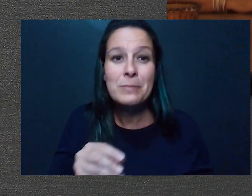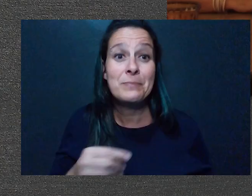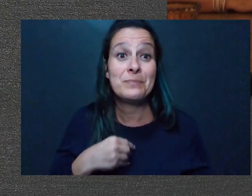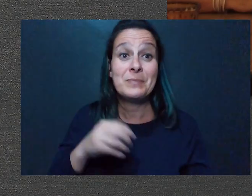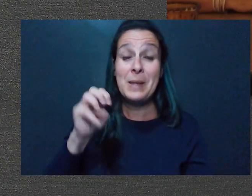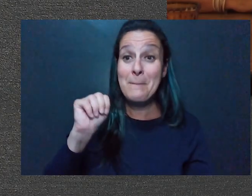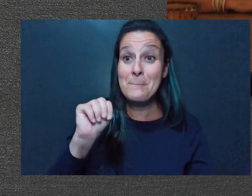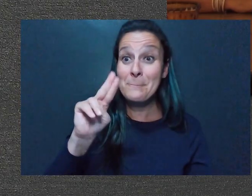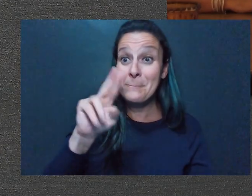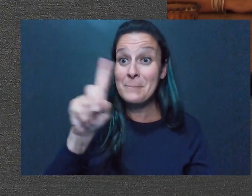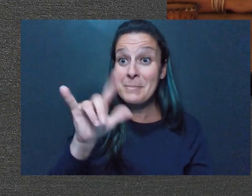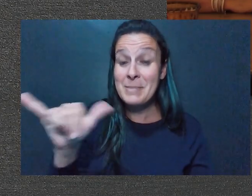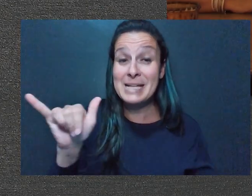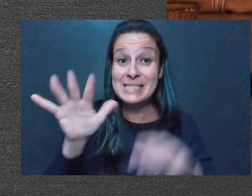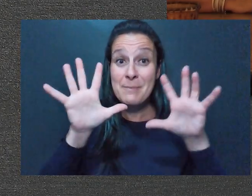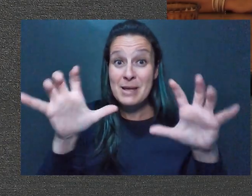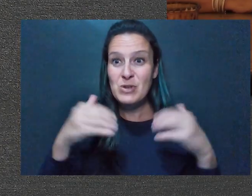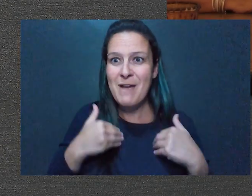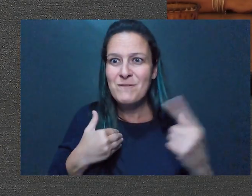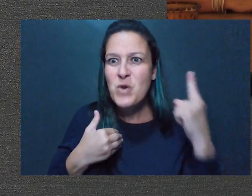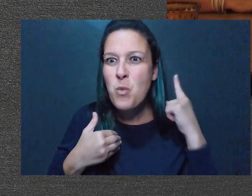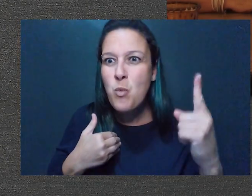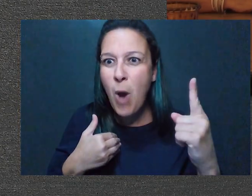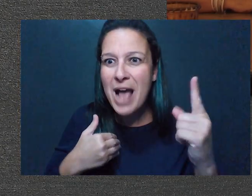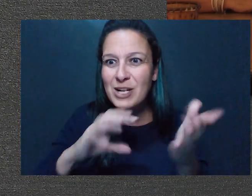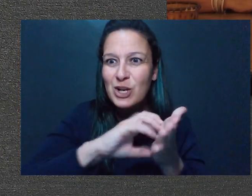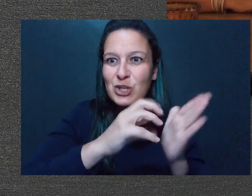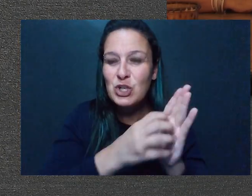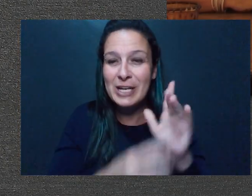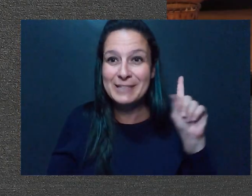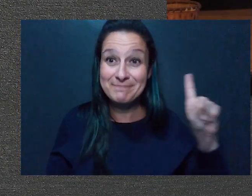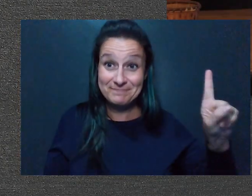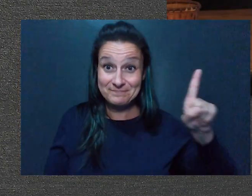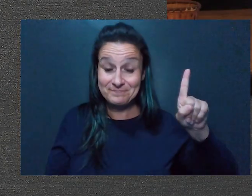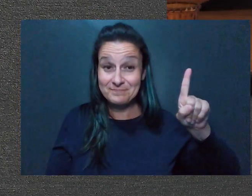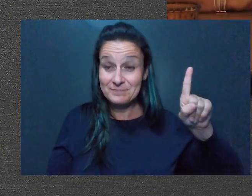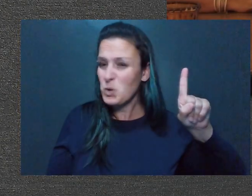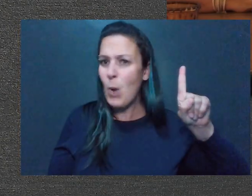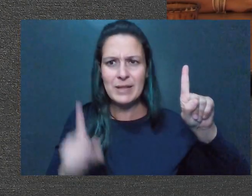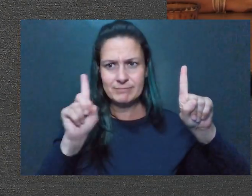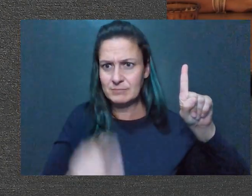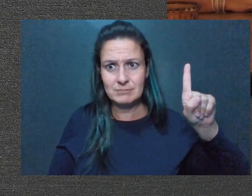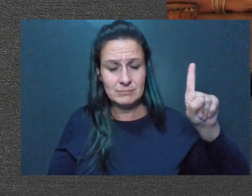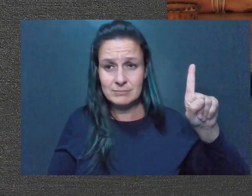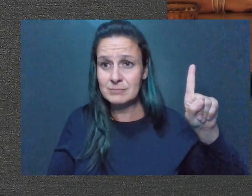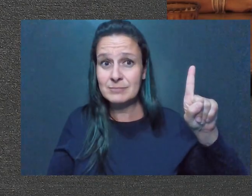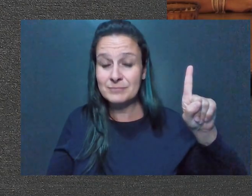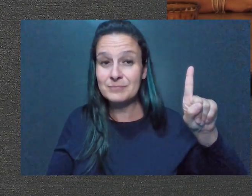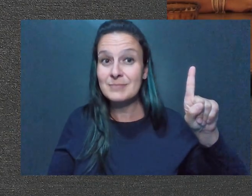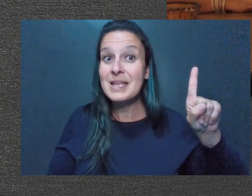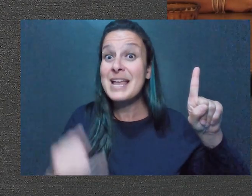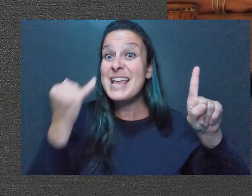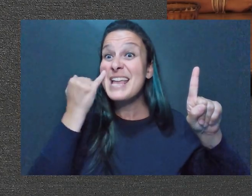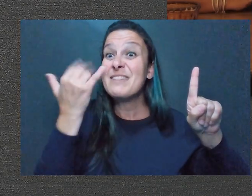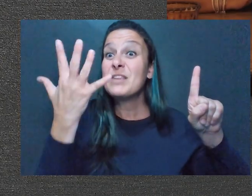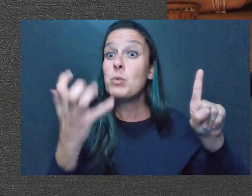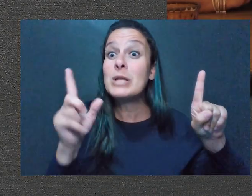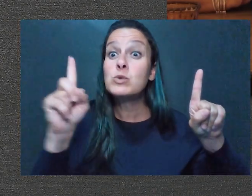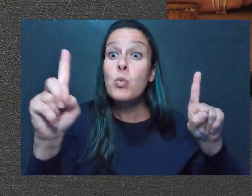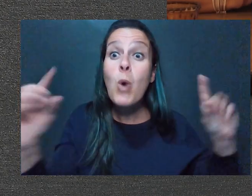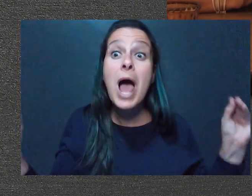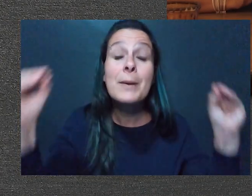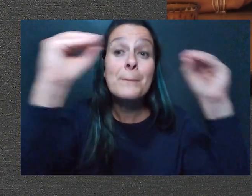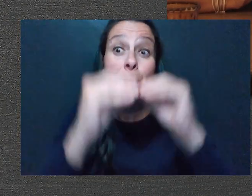Muzzy Monster has one cookie, okay? Just one. But if he wants